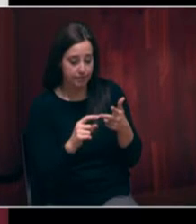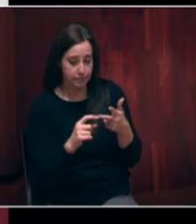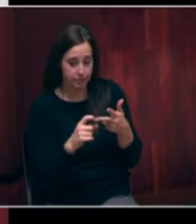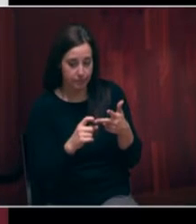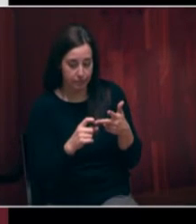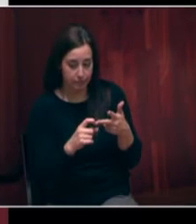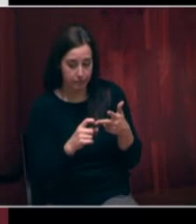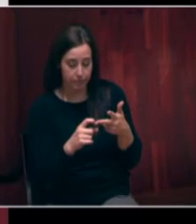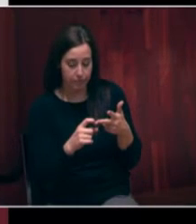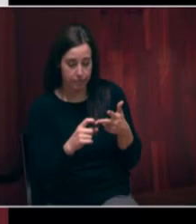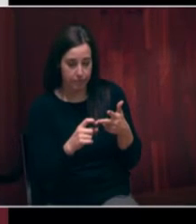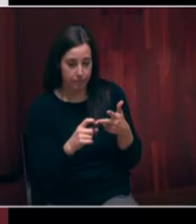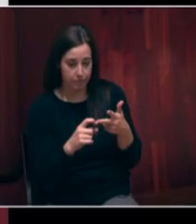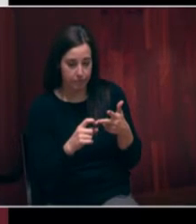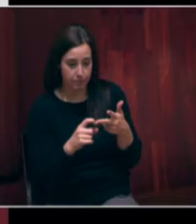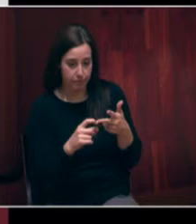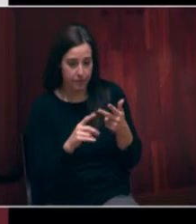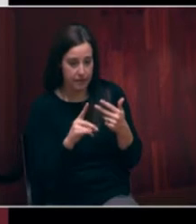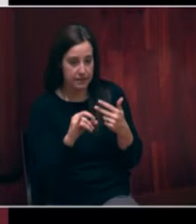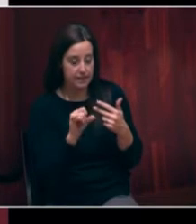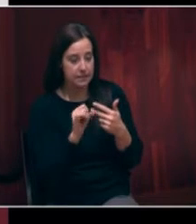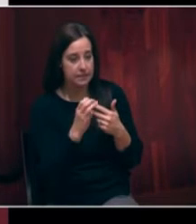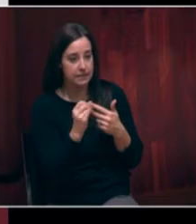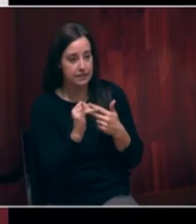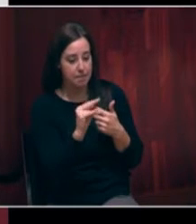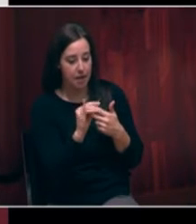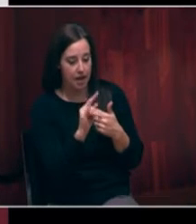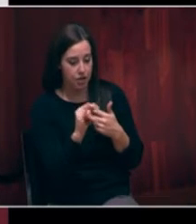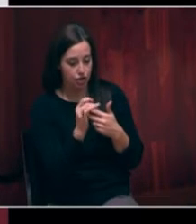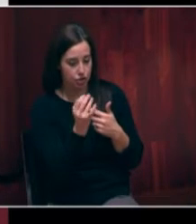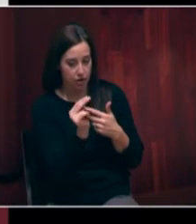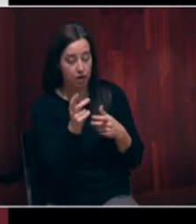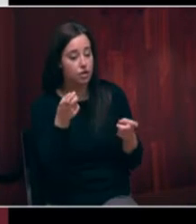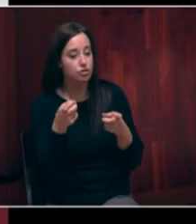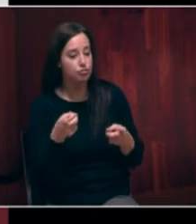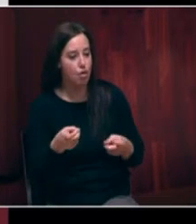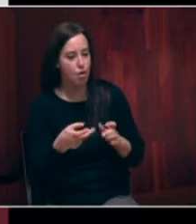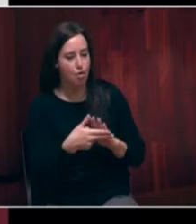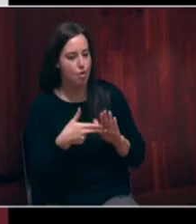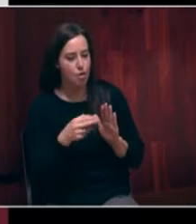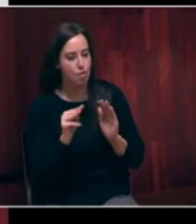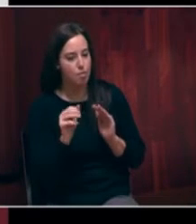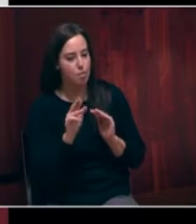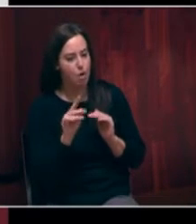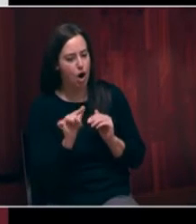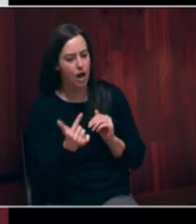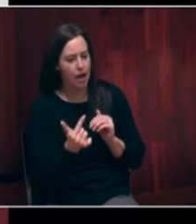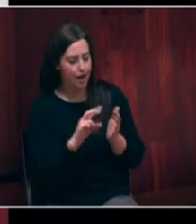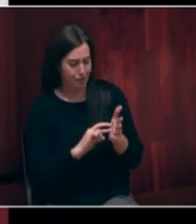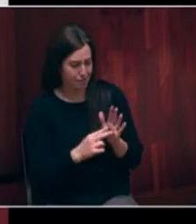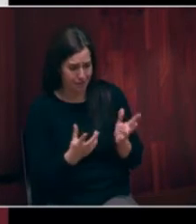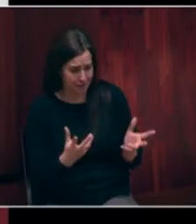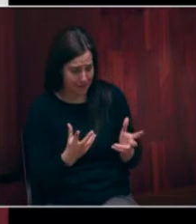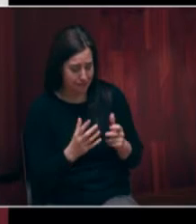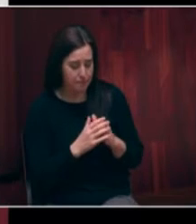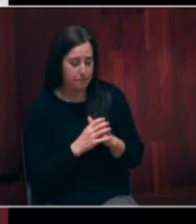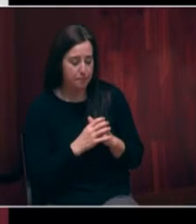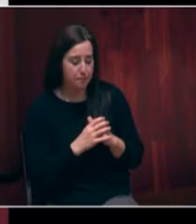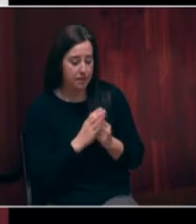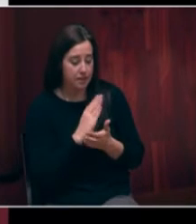for CUI, is something called a dissemination control marking. Now, what is that exactly? This is, you can imagine that if